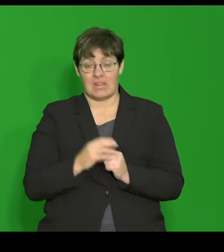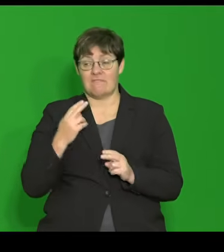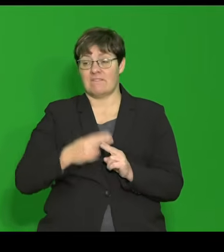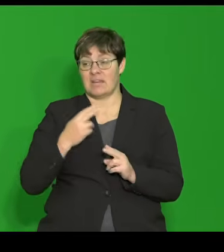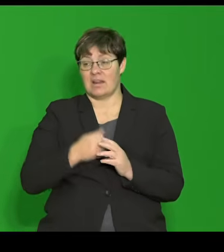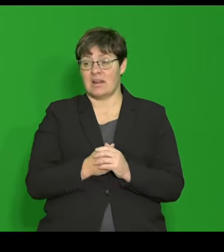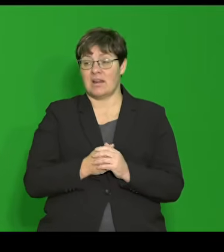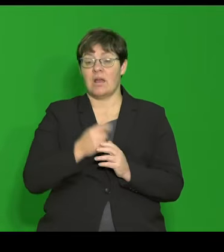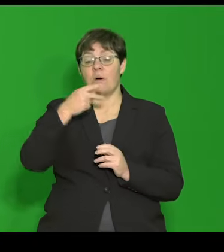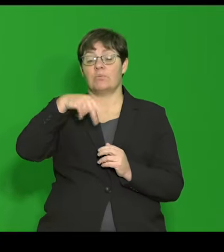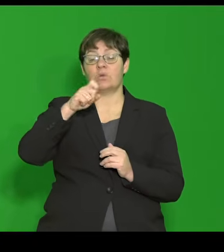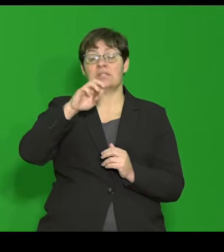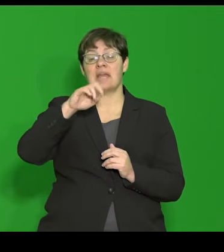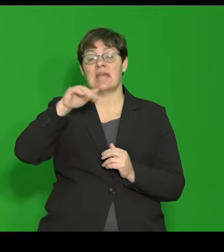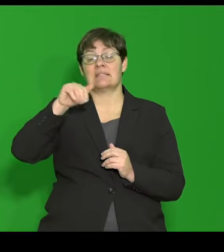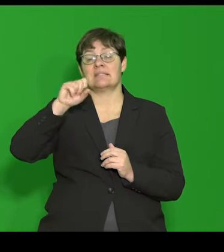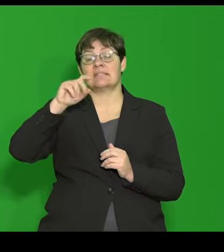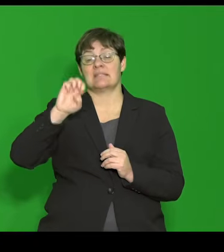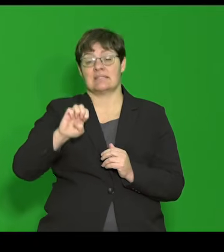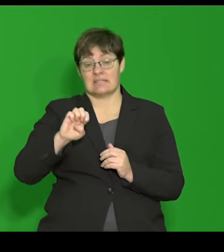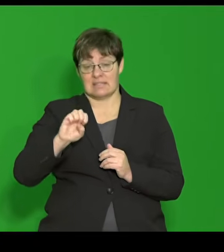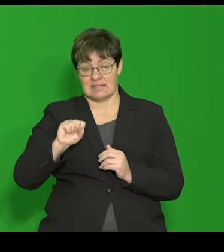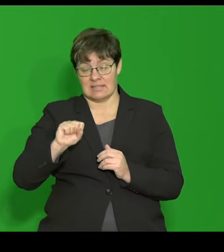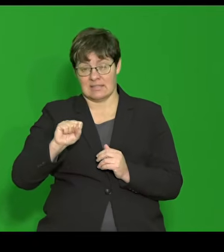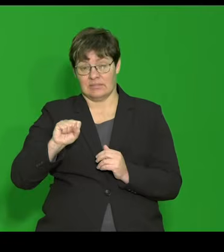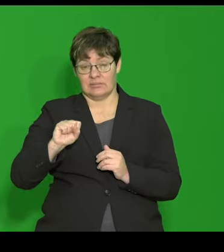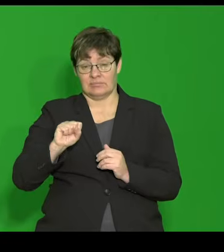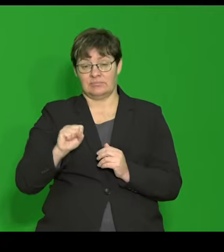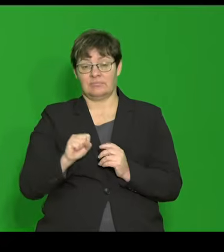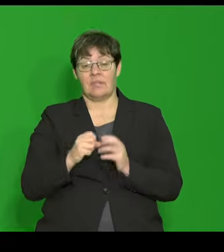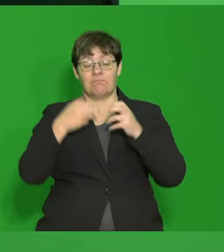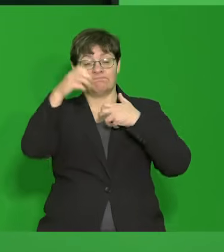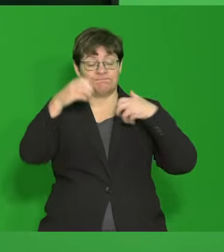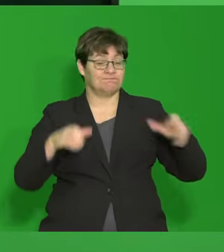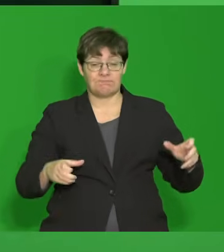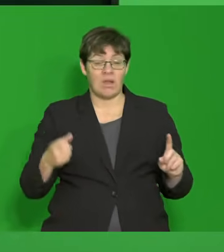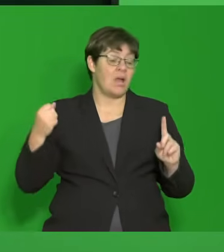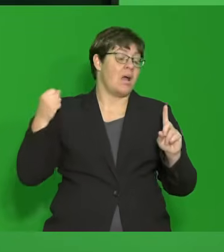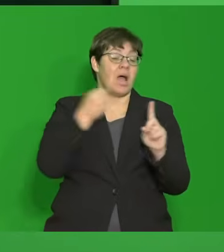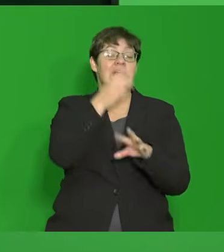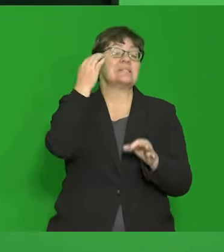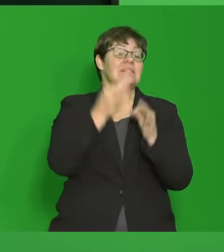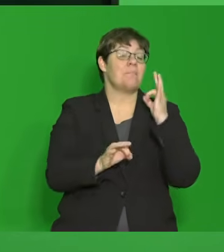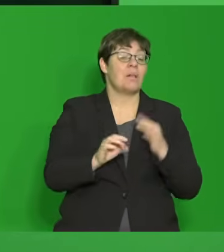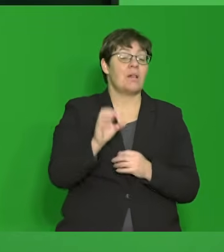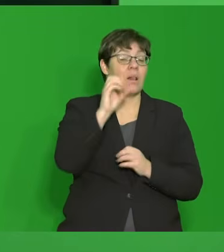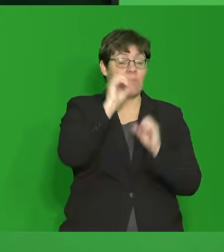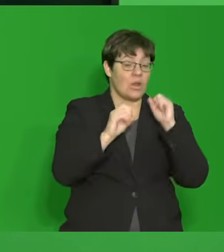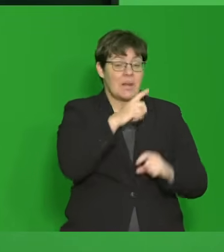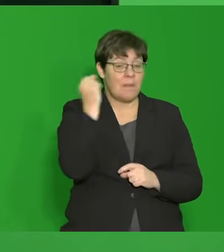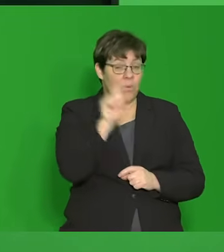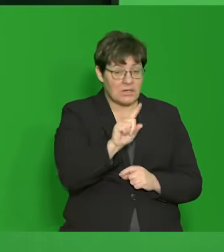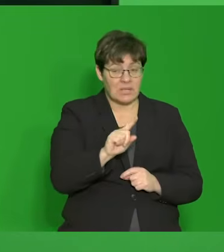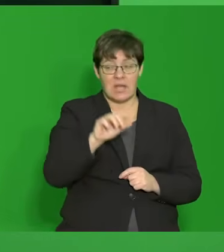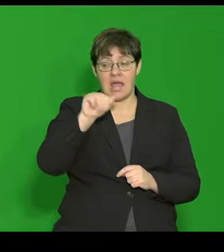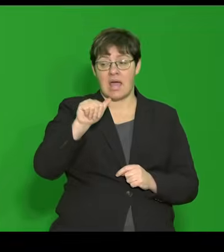And finally, your proteases, as I mentioned, protein digesting enzymes, breaks down proteins into the simplest